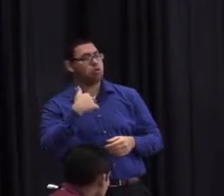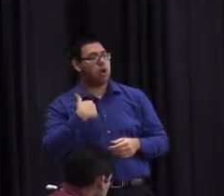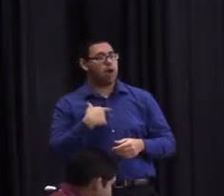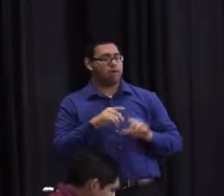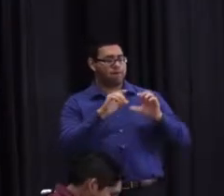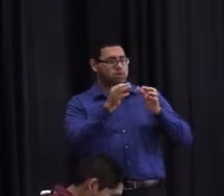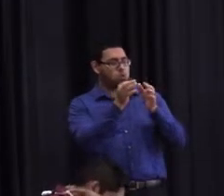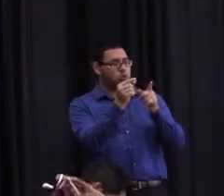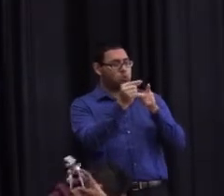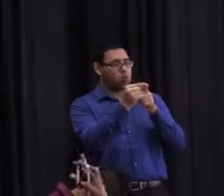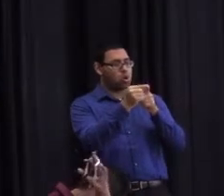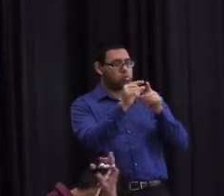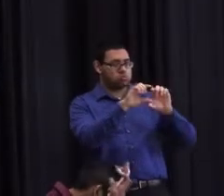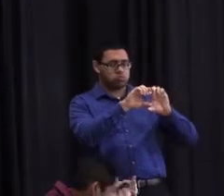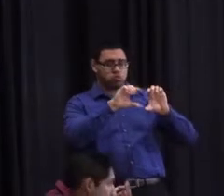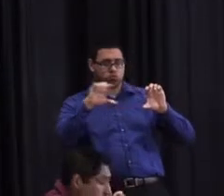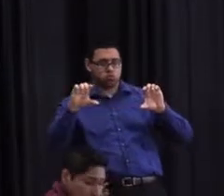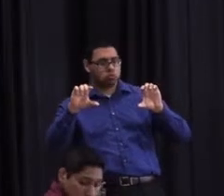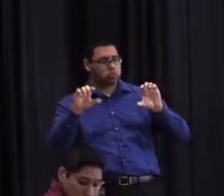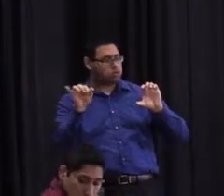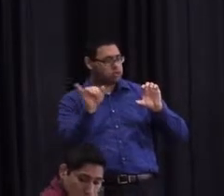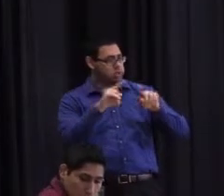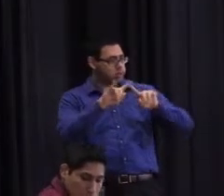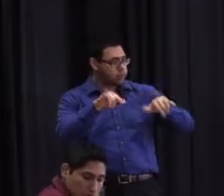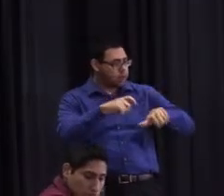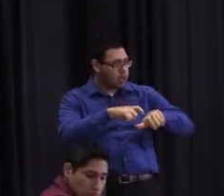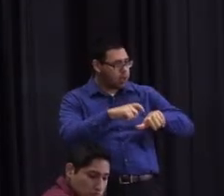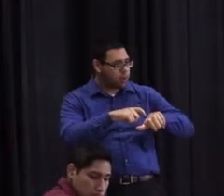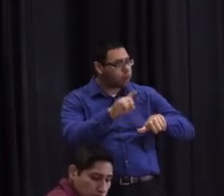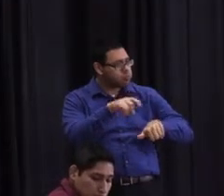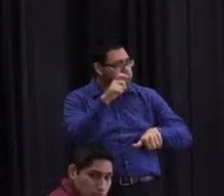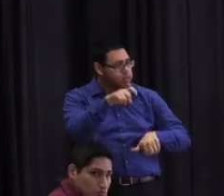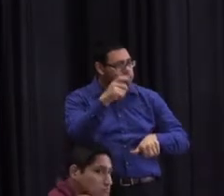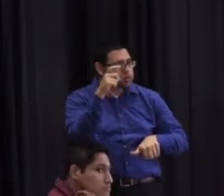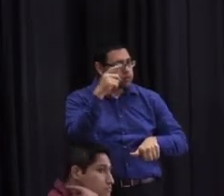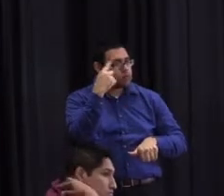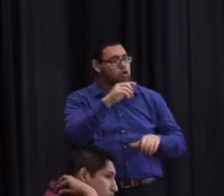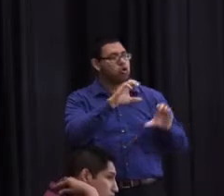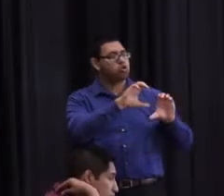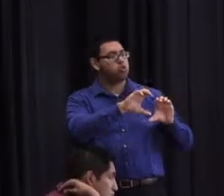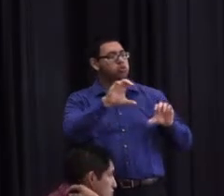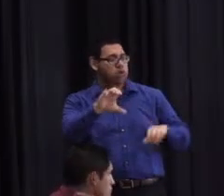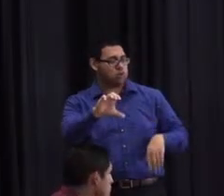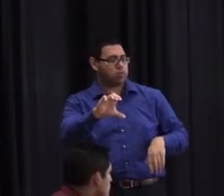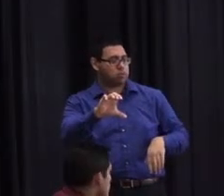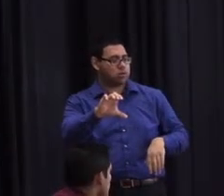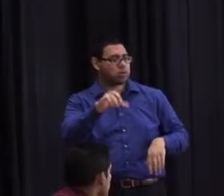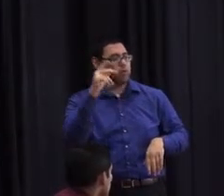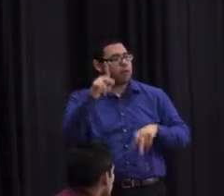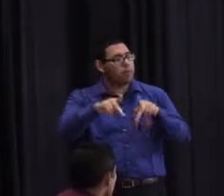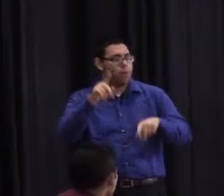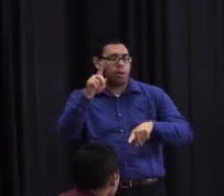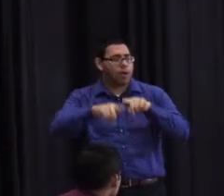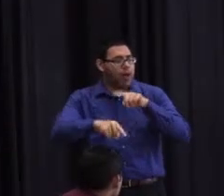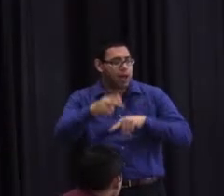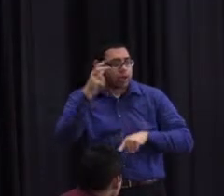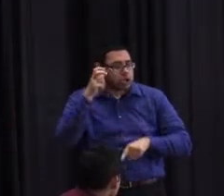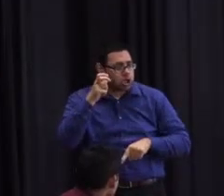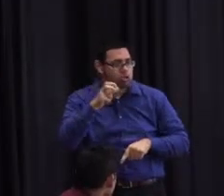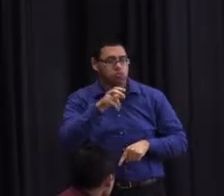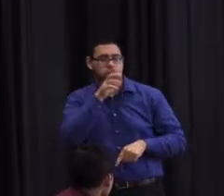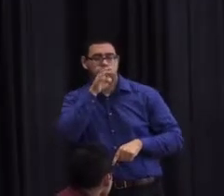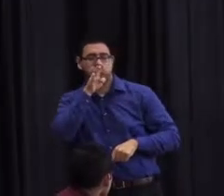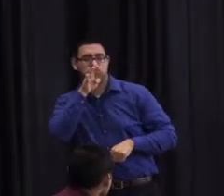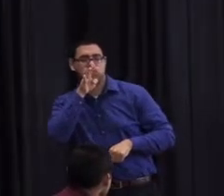time. The reason we need that is for closed captioning, for people who can't hear the